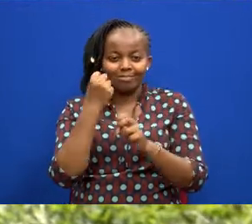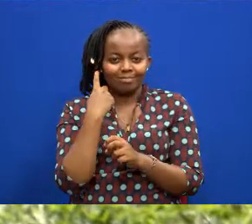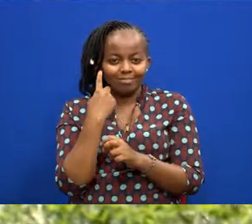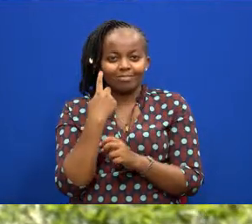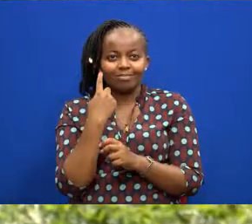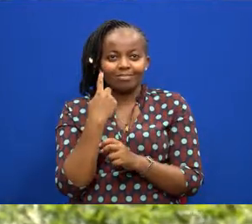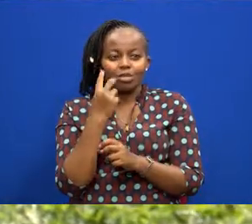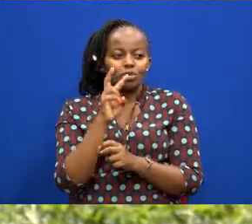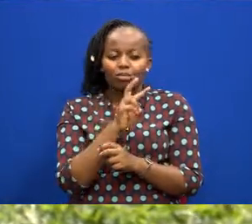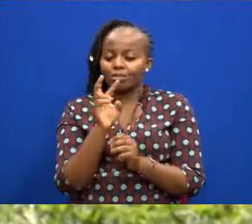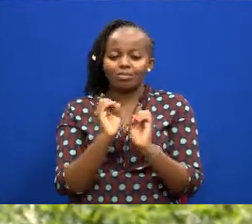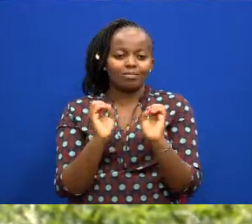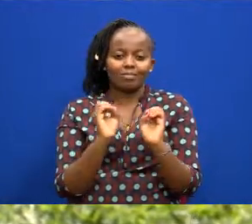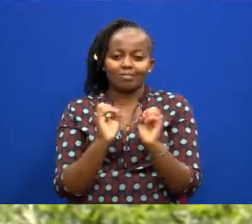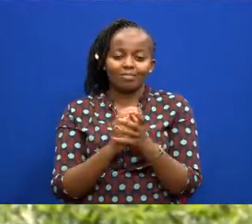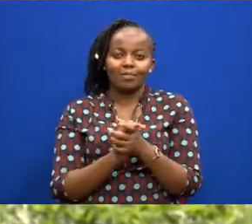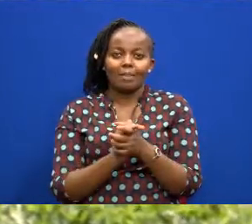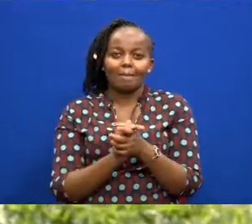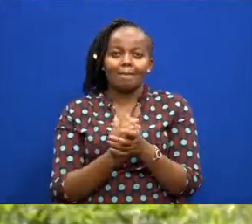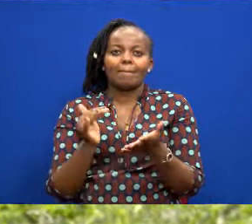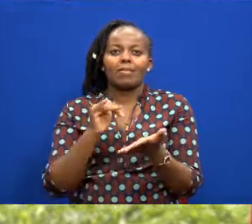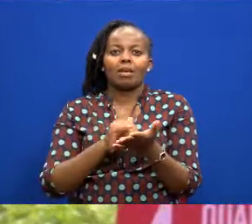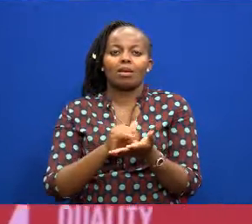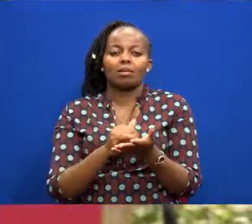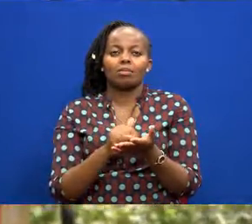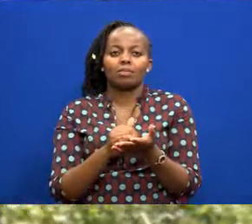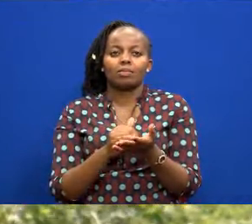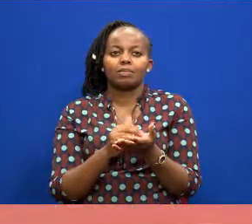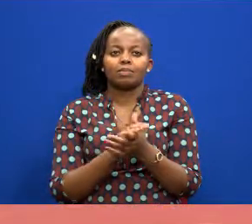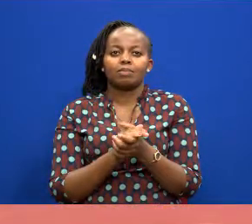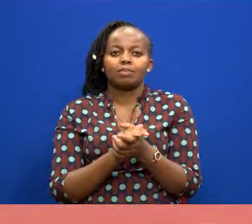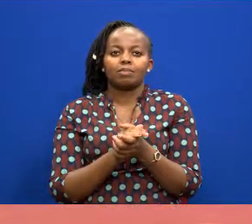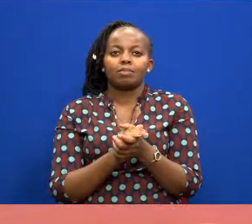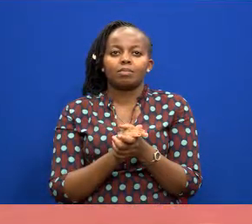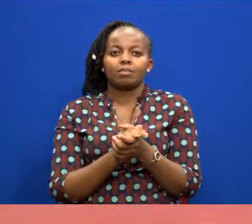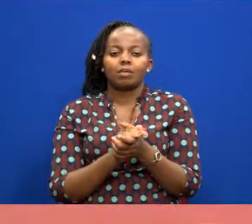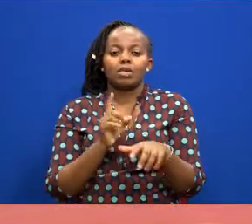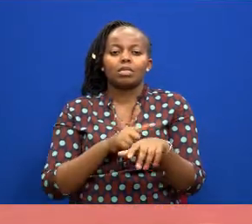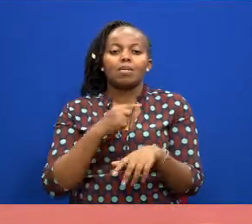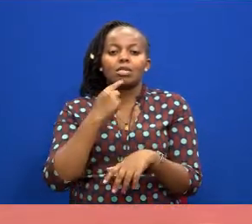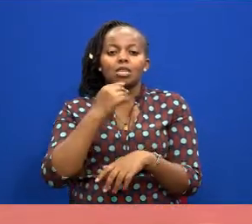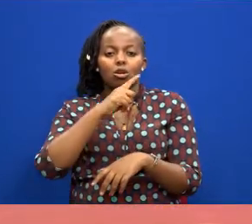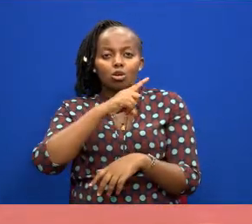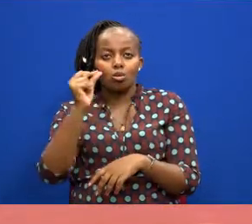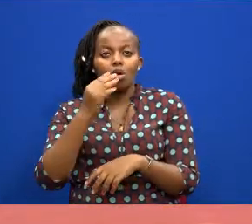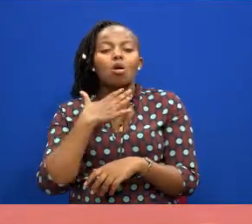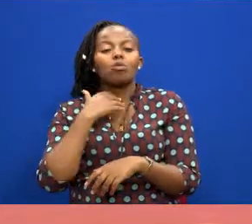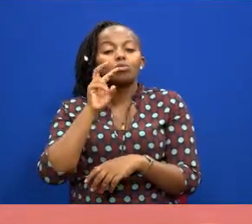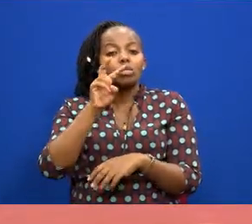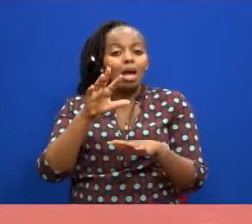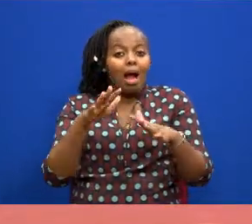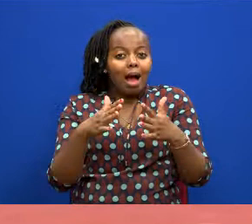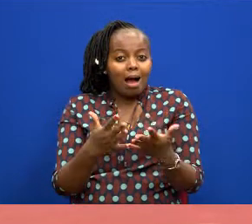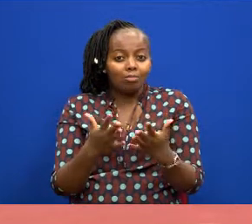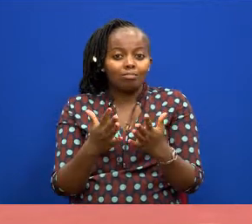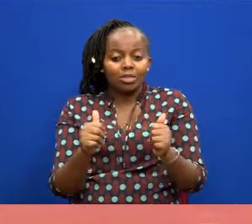Okay? Right. Again, on our feet, on the command to go, I want to see